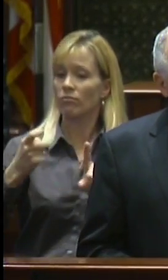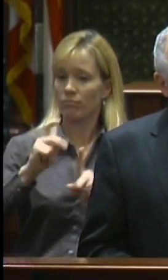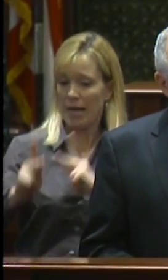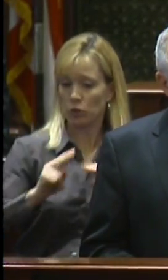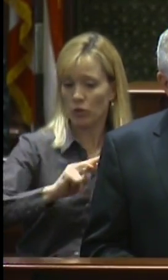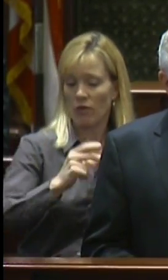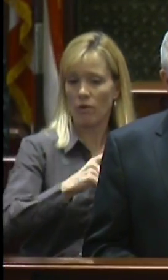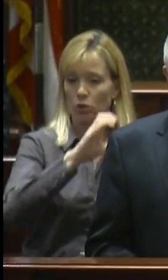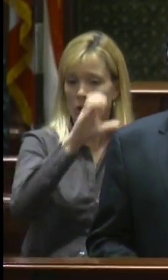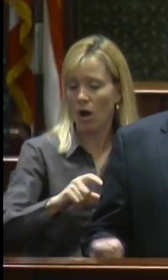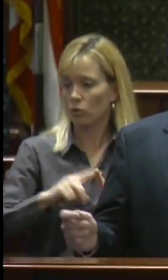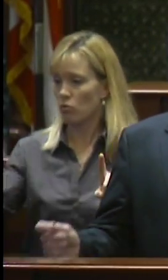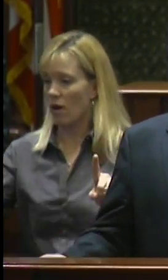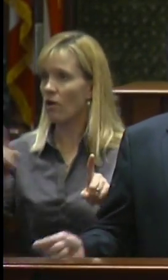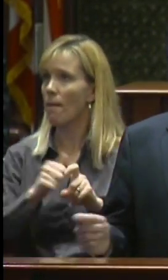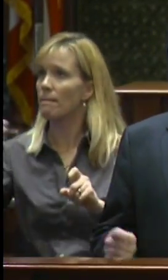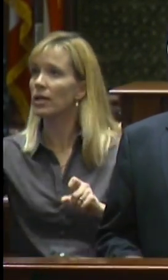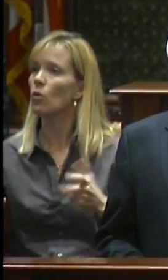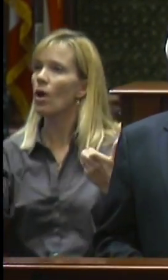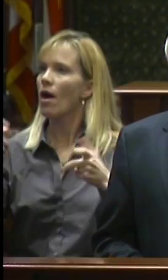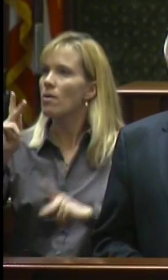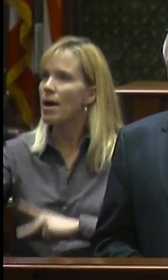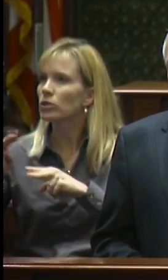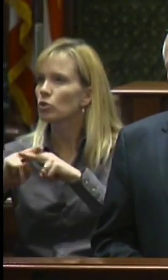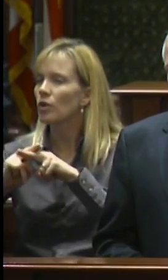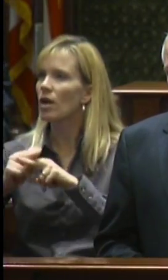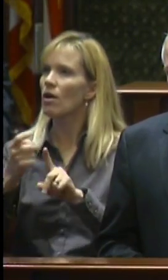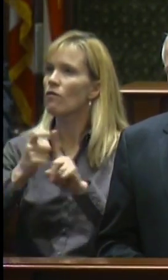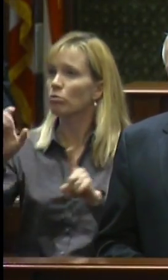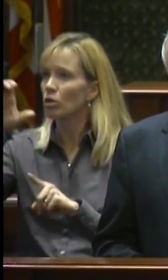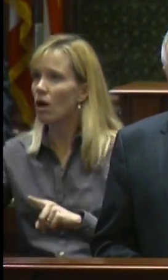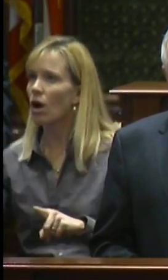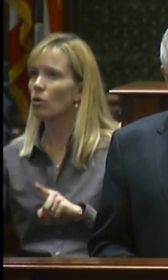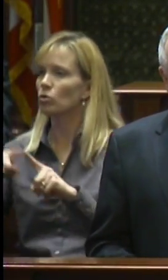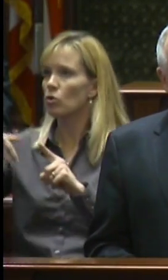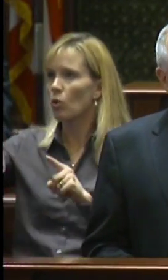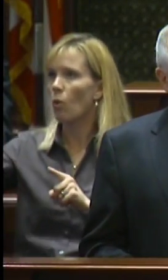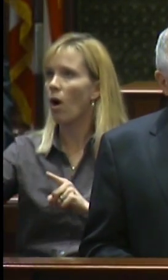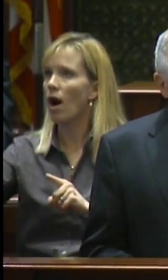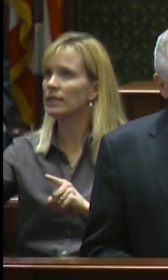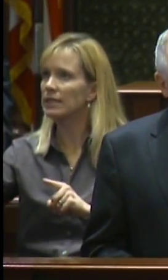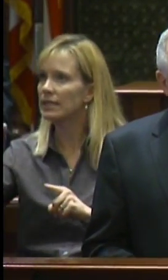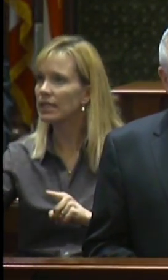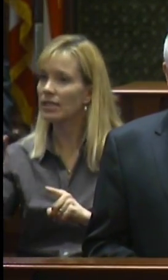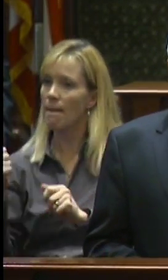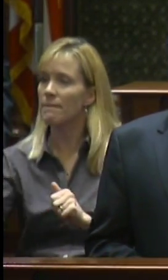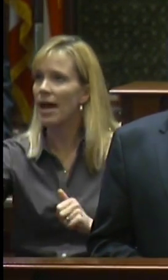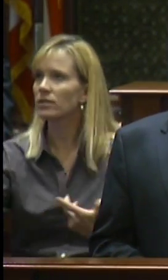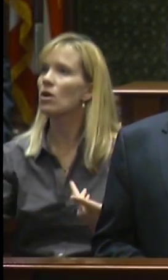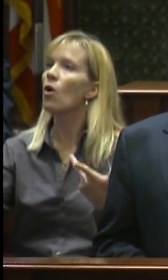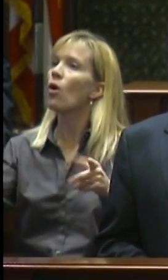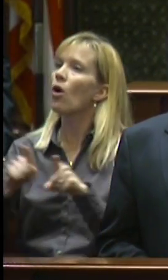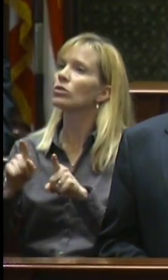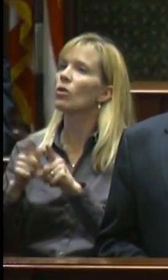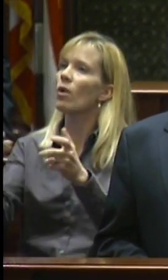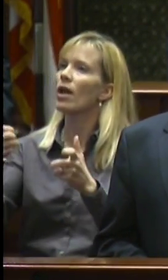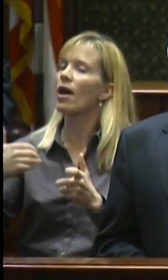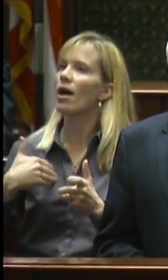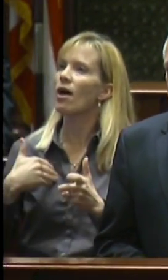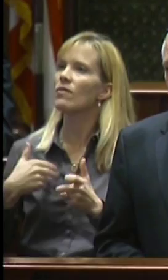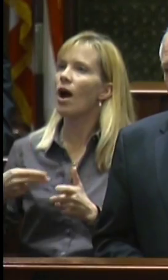to Rockford and beyond. We want to have a passenger train that goes from Chicago to the Quad Cities and beyond. And we also want to